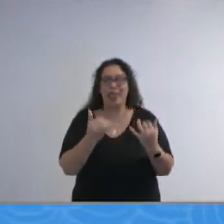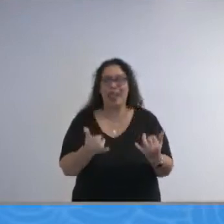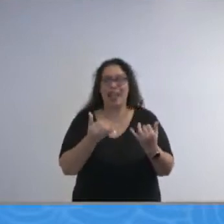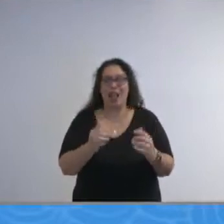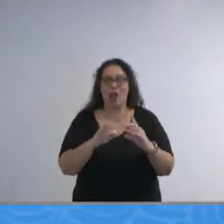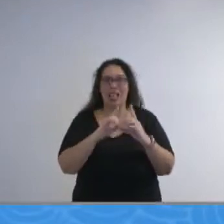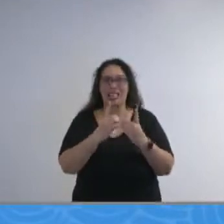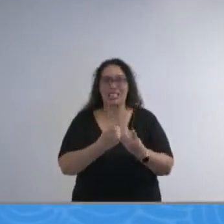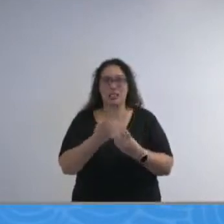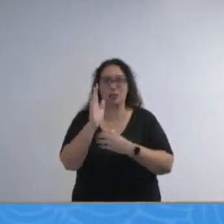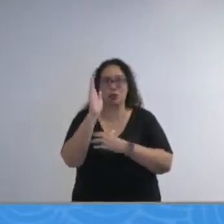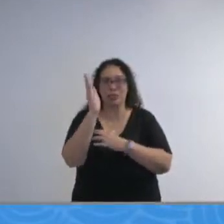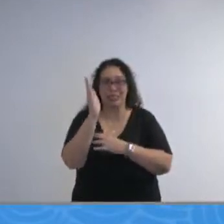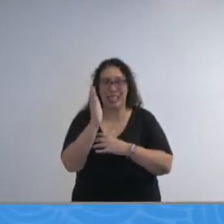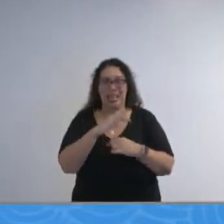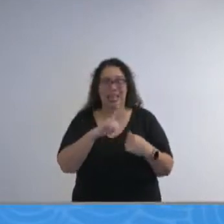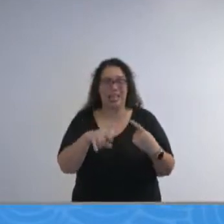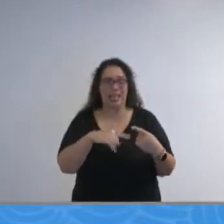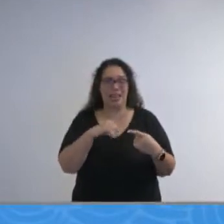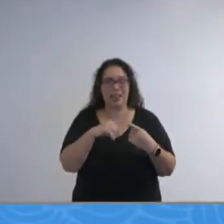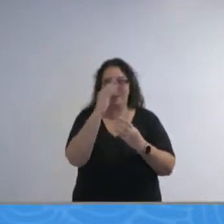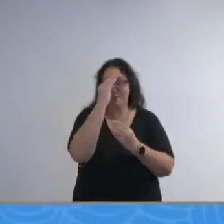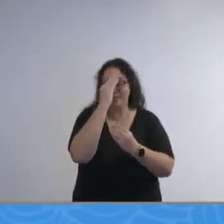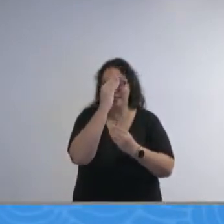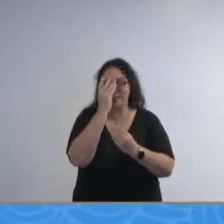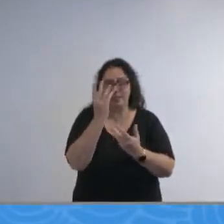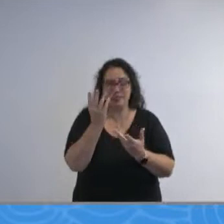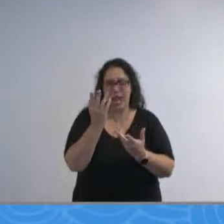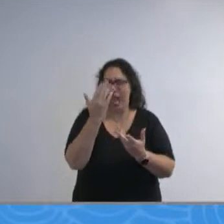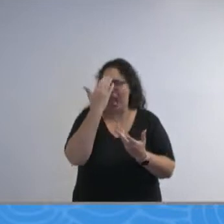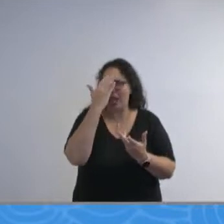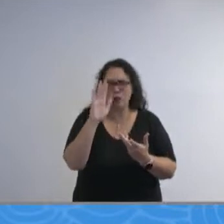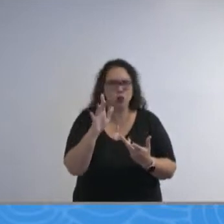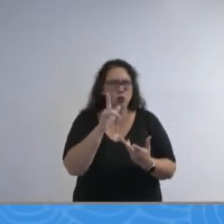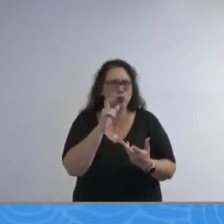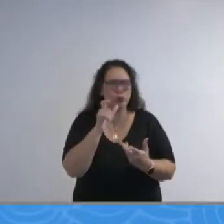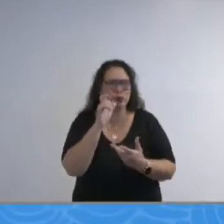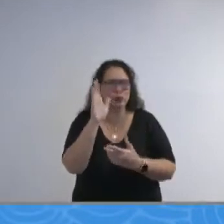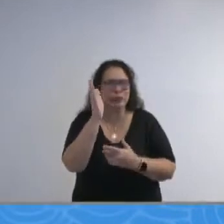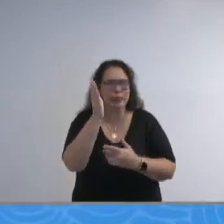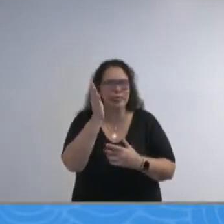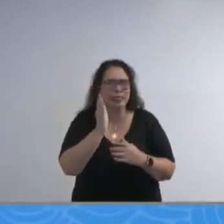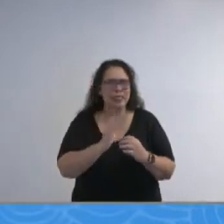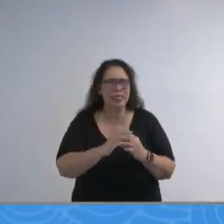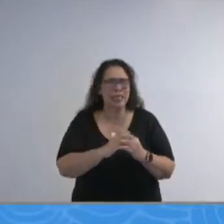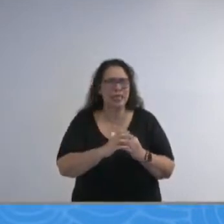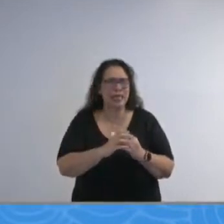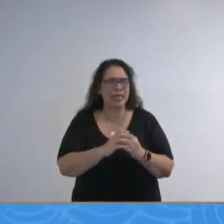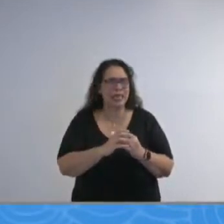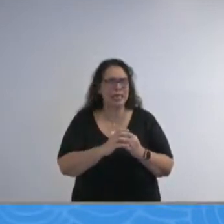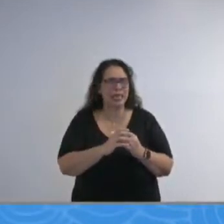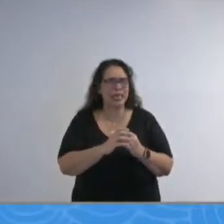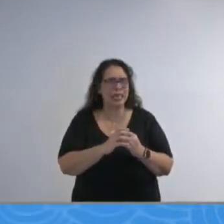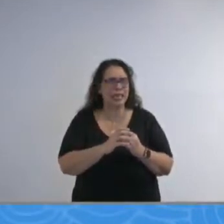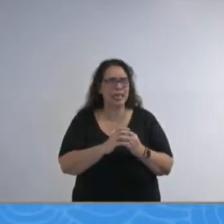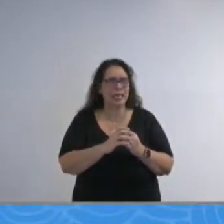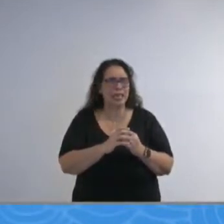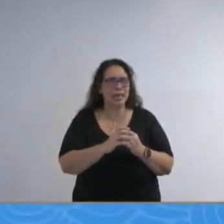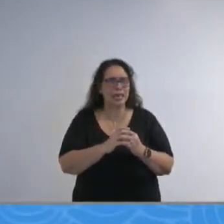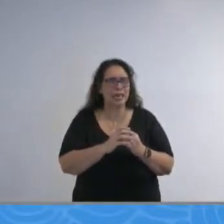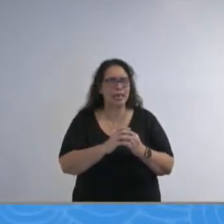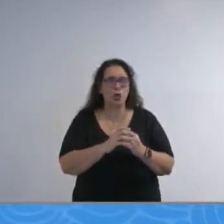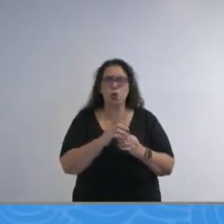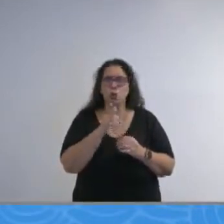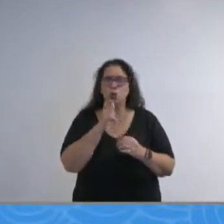present regarding information. I don't know who's gonna, Dr. Rochelle?